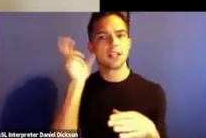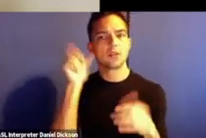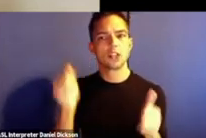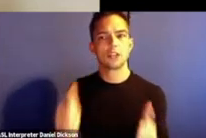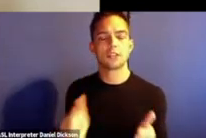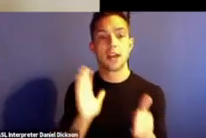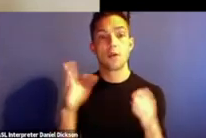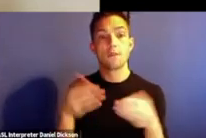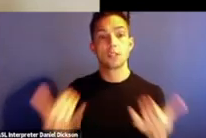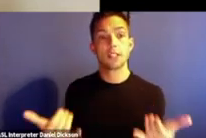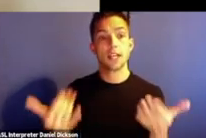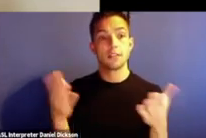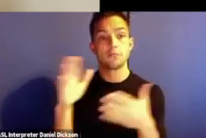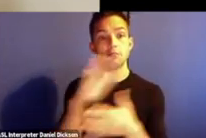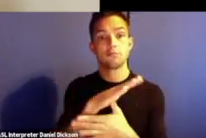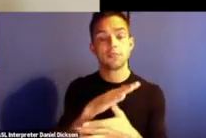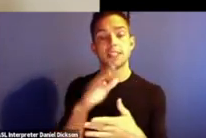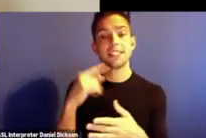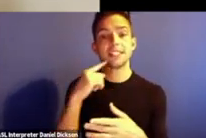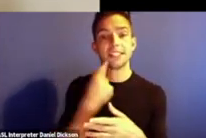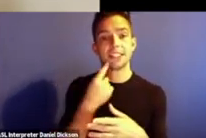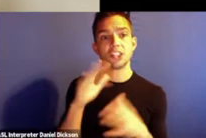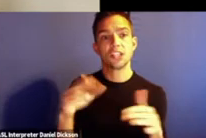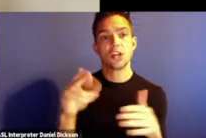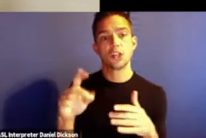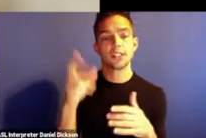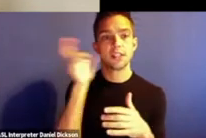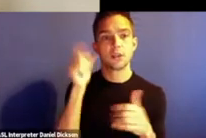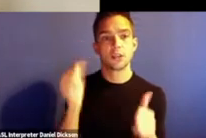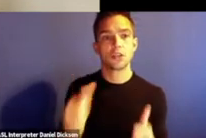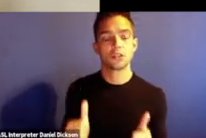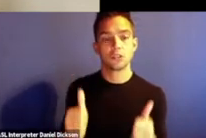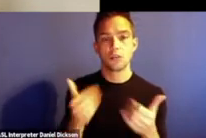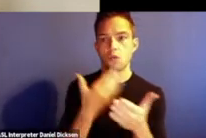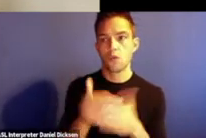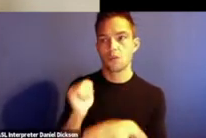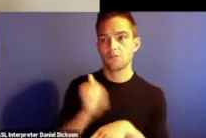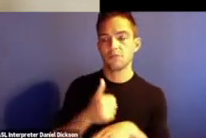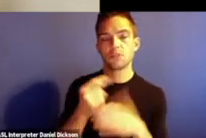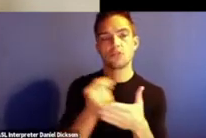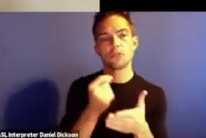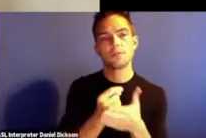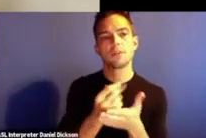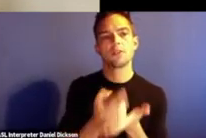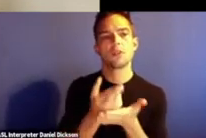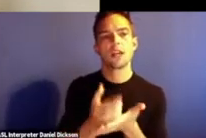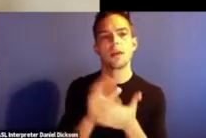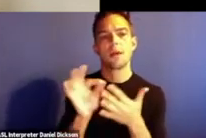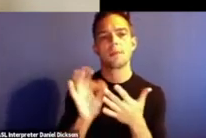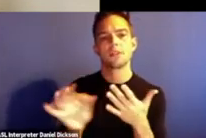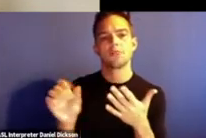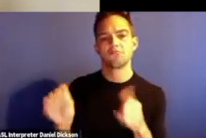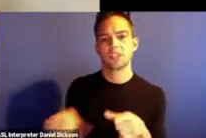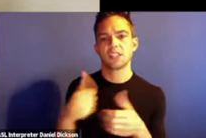focus today is primarily on severe childhood hearing loss, and there are well-established treatment and rehabilitation options that can